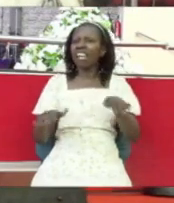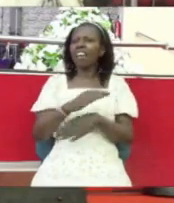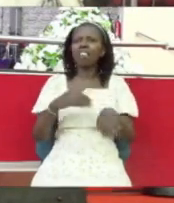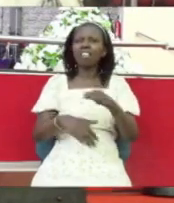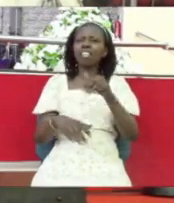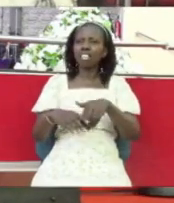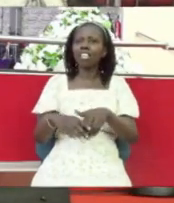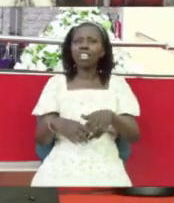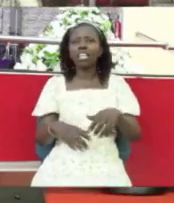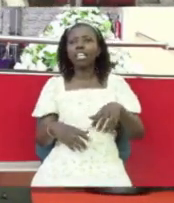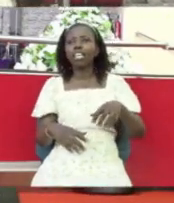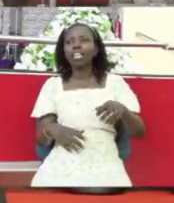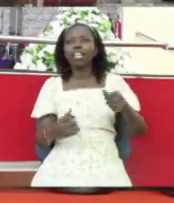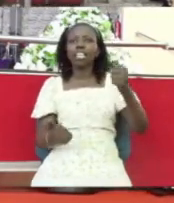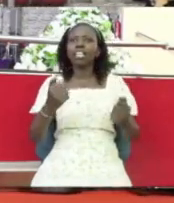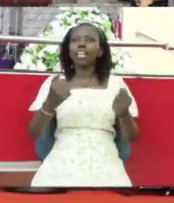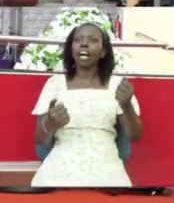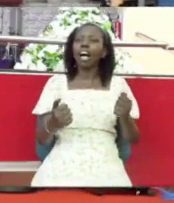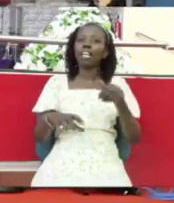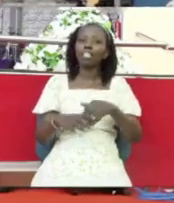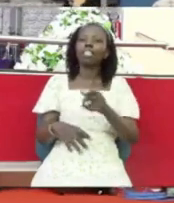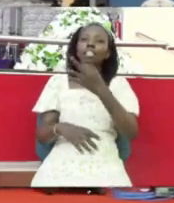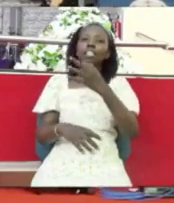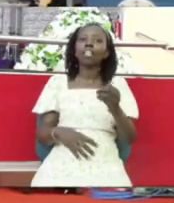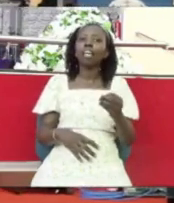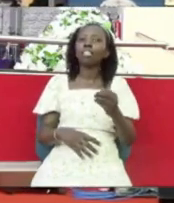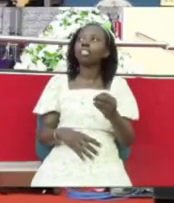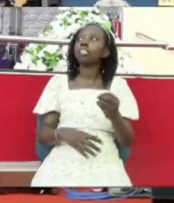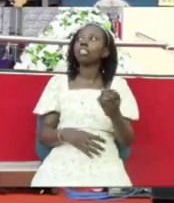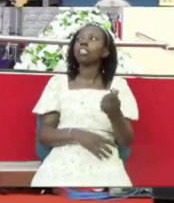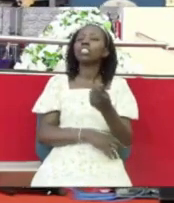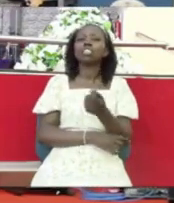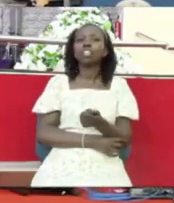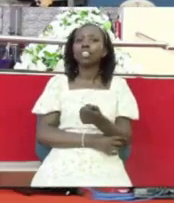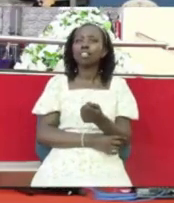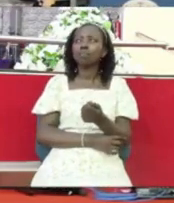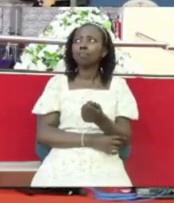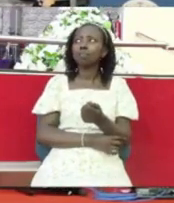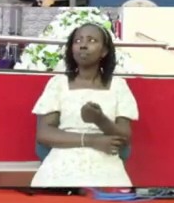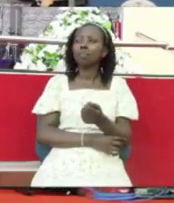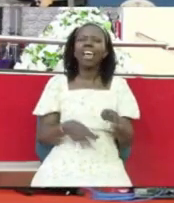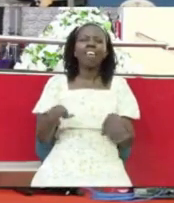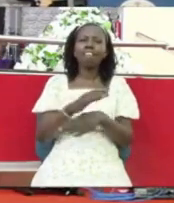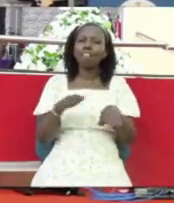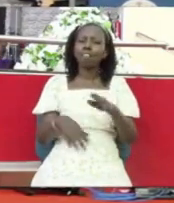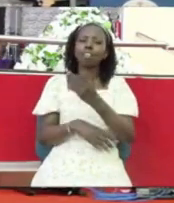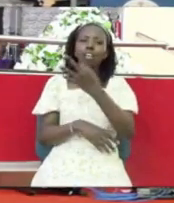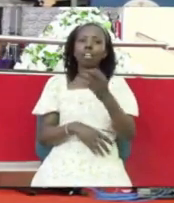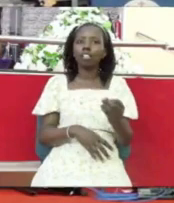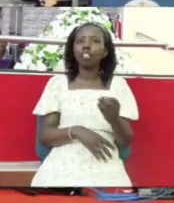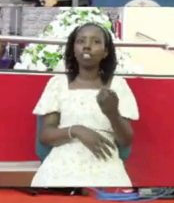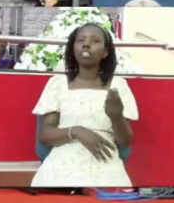is 30 shillings. Siju kama umeona huyo jamaa? Kila kitu katika gari lake ni kina garimu. I think it is his idea